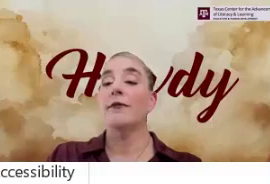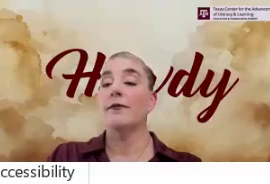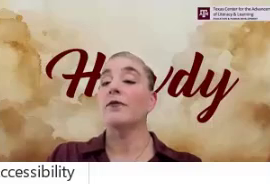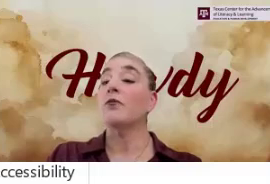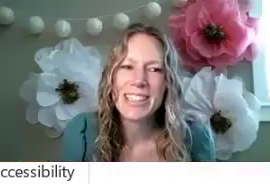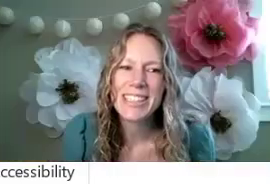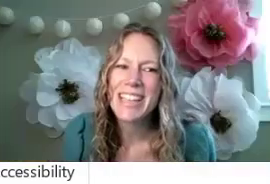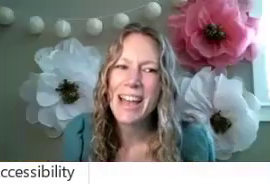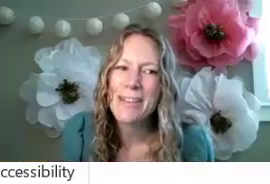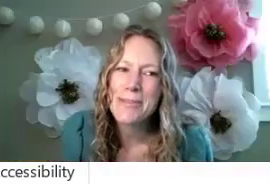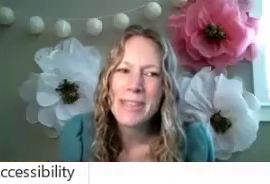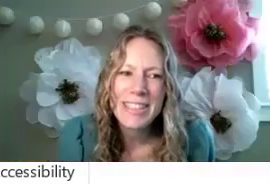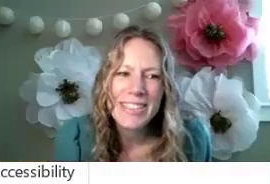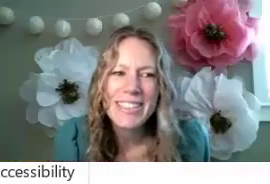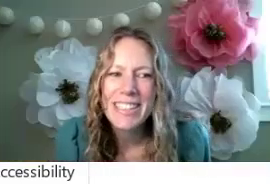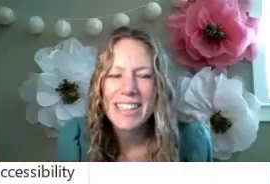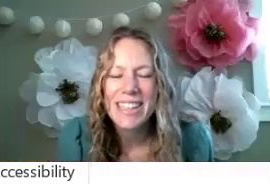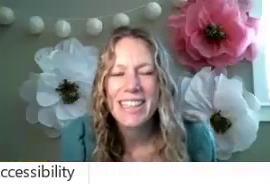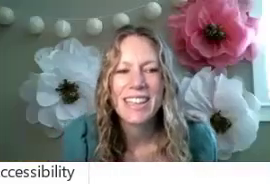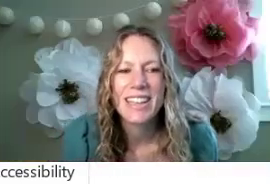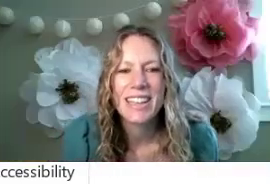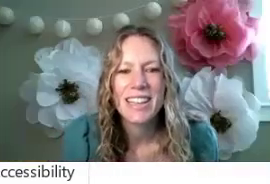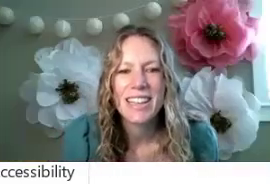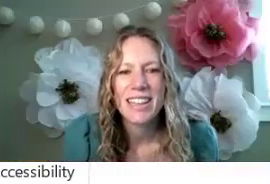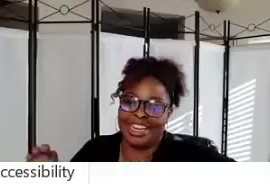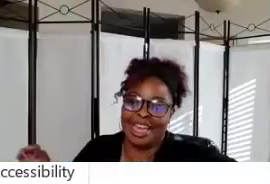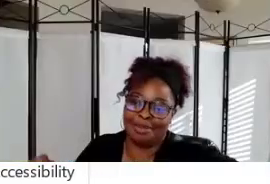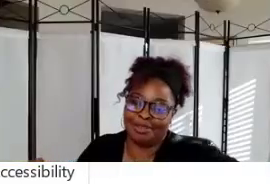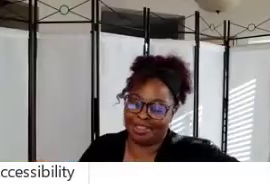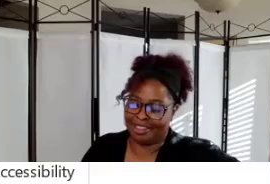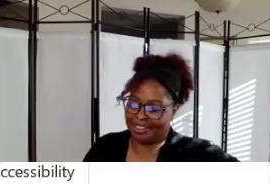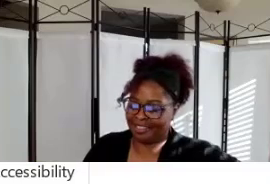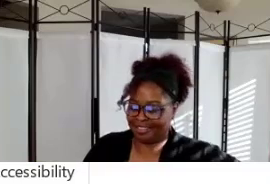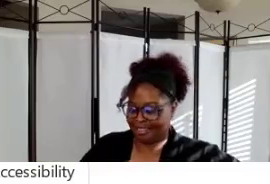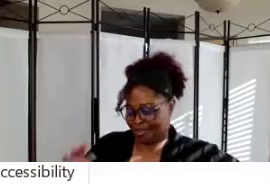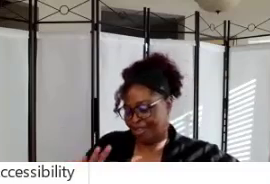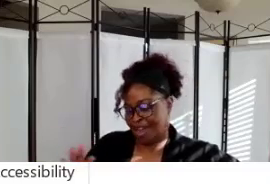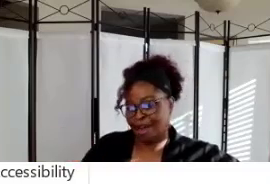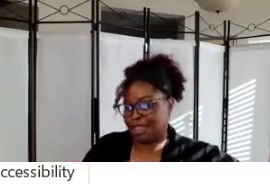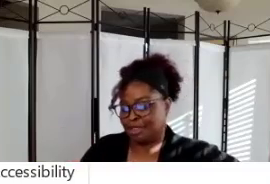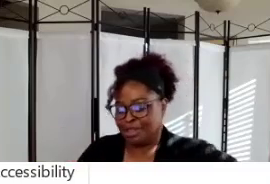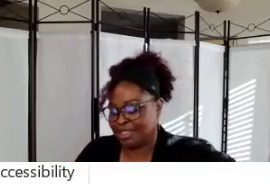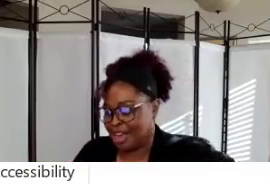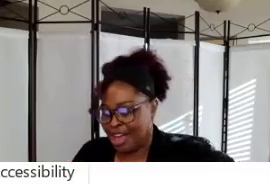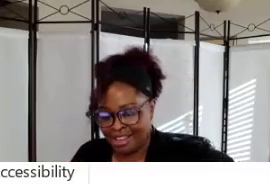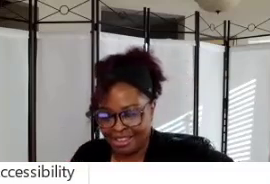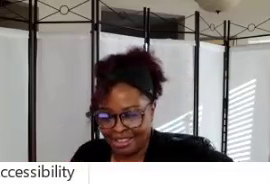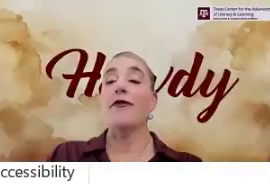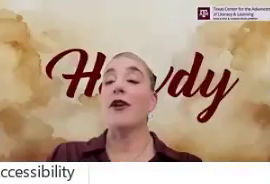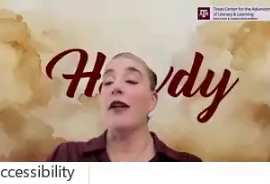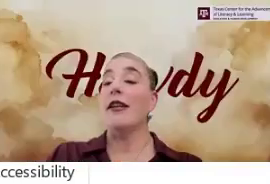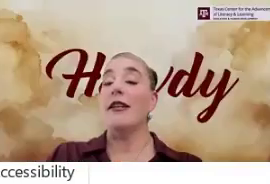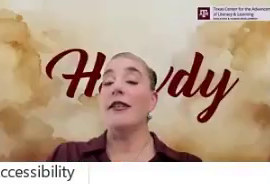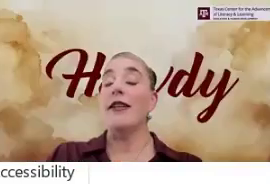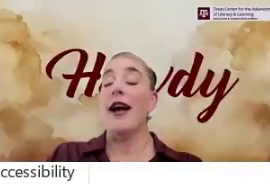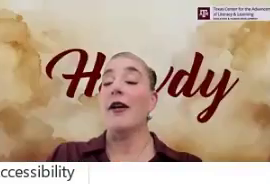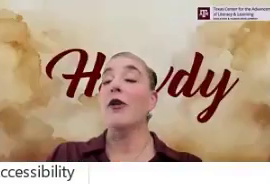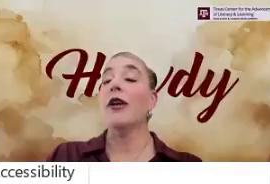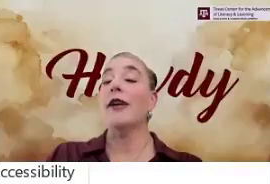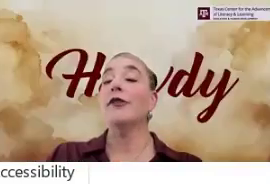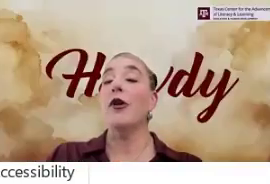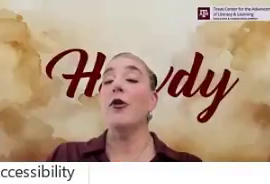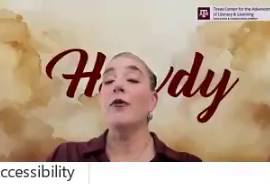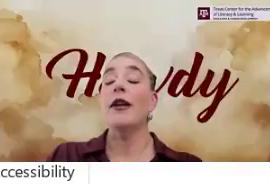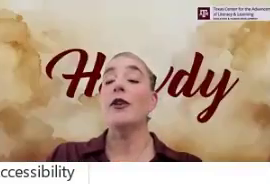only opened up the Yeah. pictures. Yeah, for me too. I thought it was Okay. changing the name of the object. And I forgot that it did